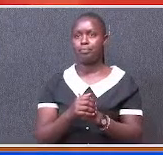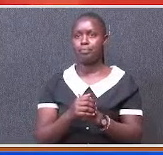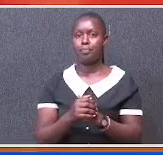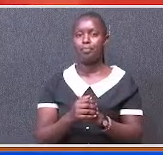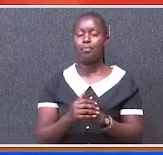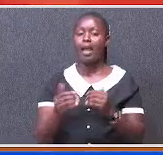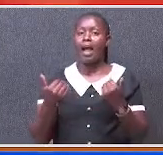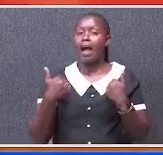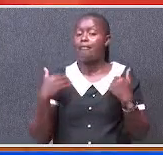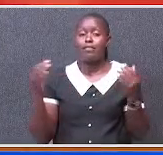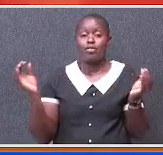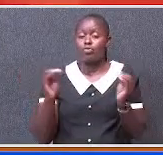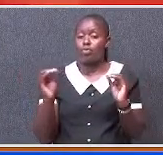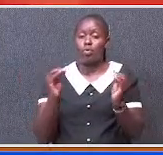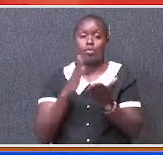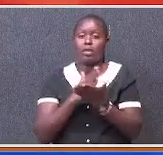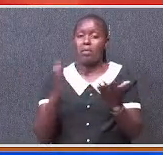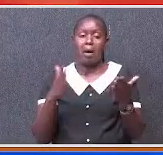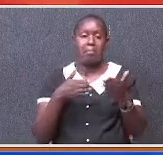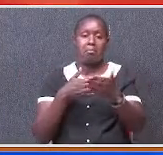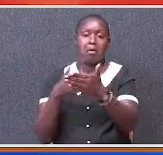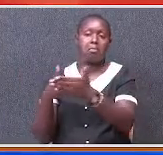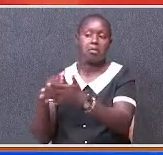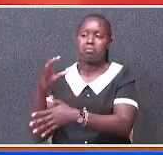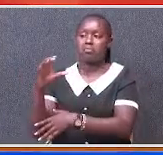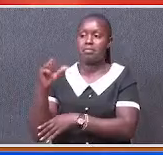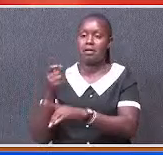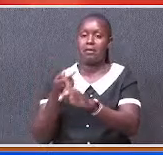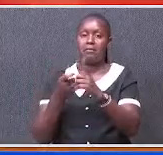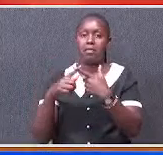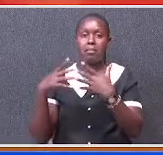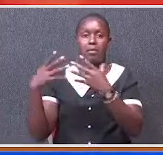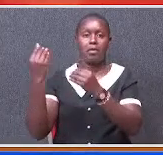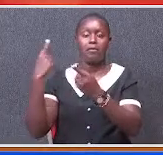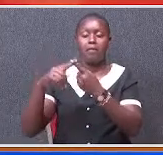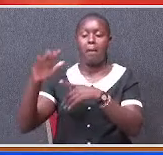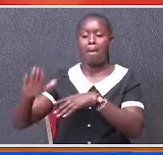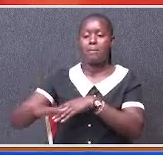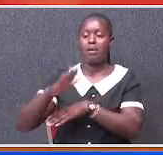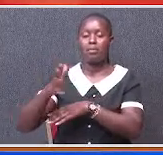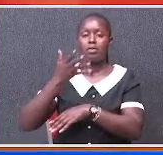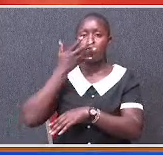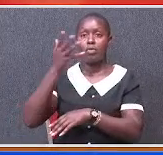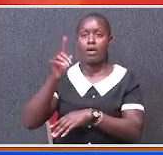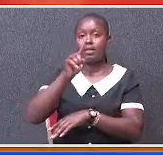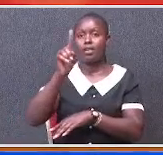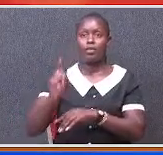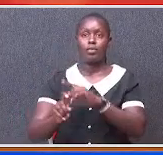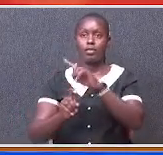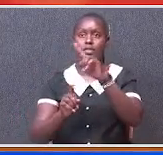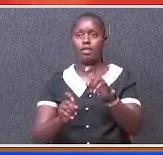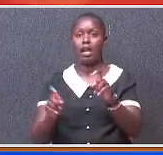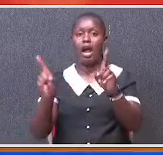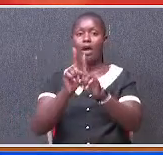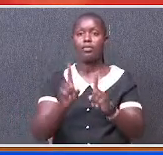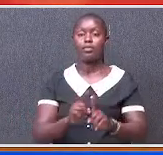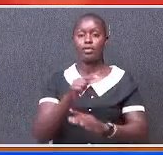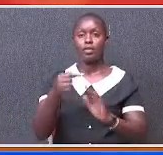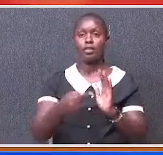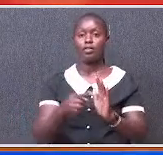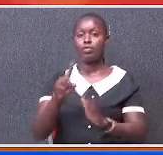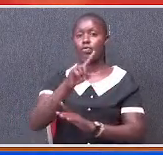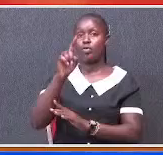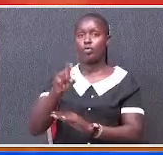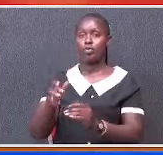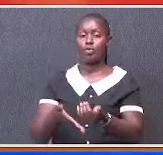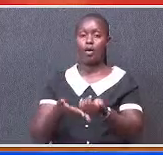that bars a cabinet secretary from attending the House to answer to questions. Since these questions are intended to